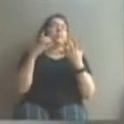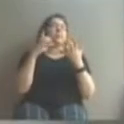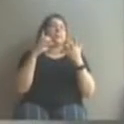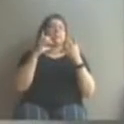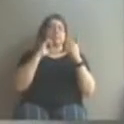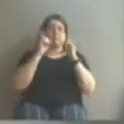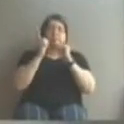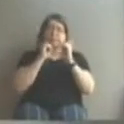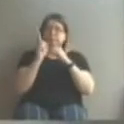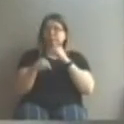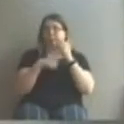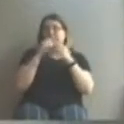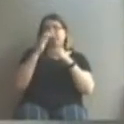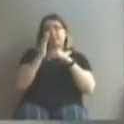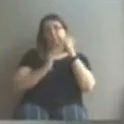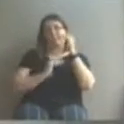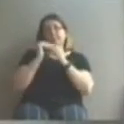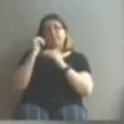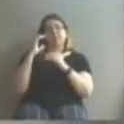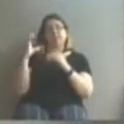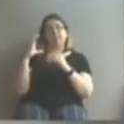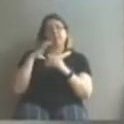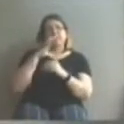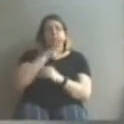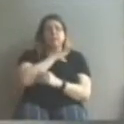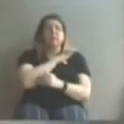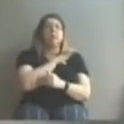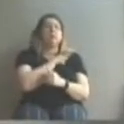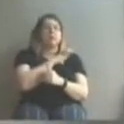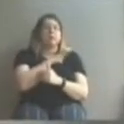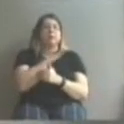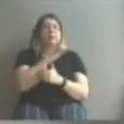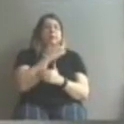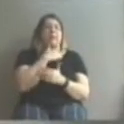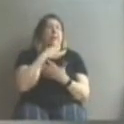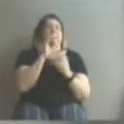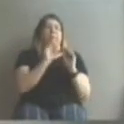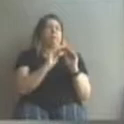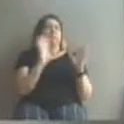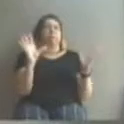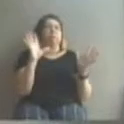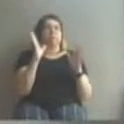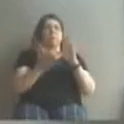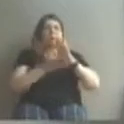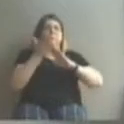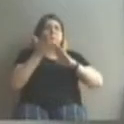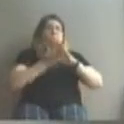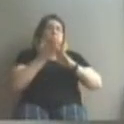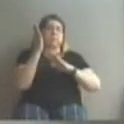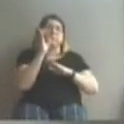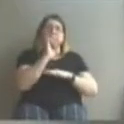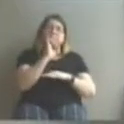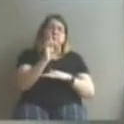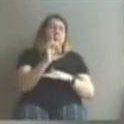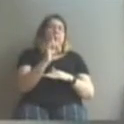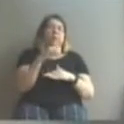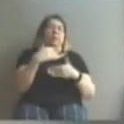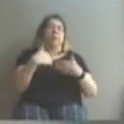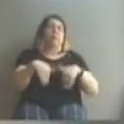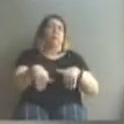committee, and you know, there's no question in my mind that operations is in a very deep